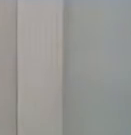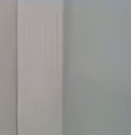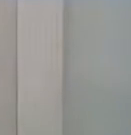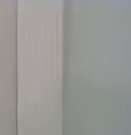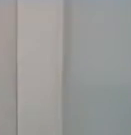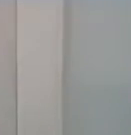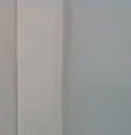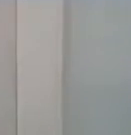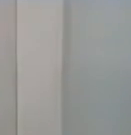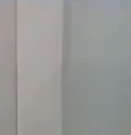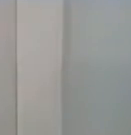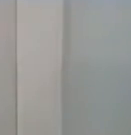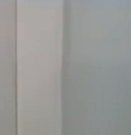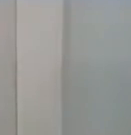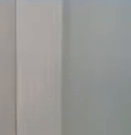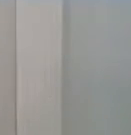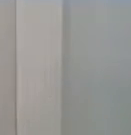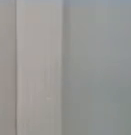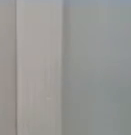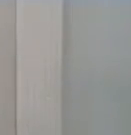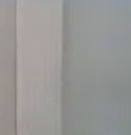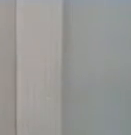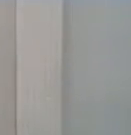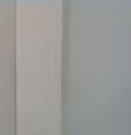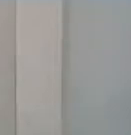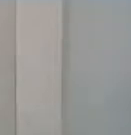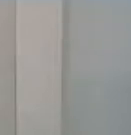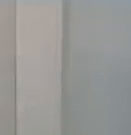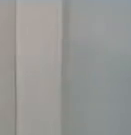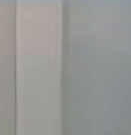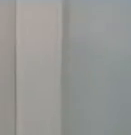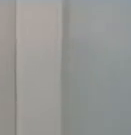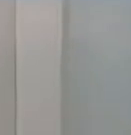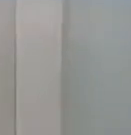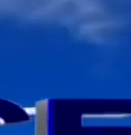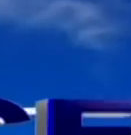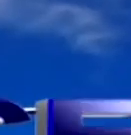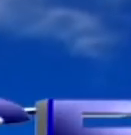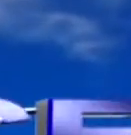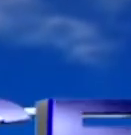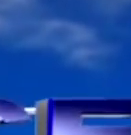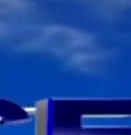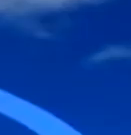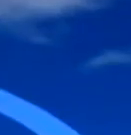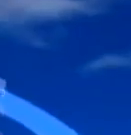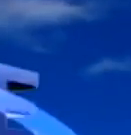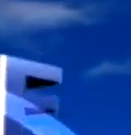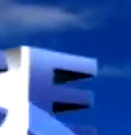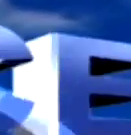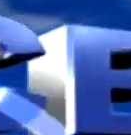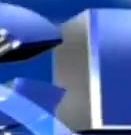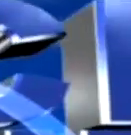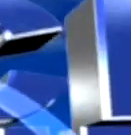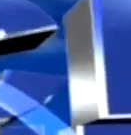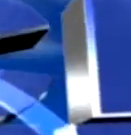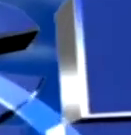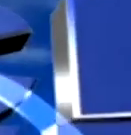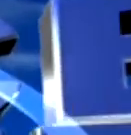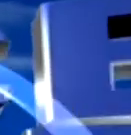bread and prayers. Because what I should be the days, and we survive from the star